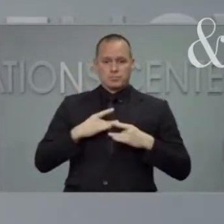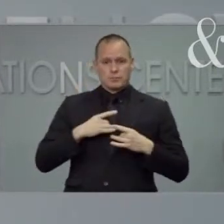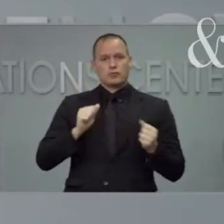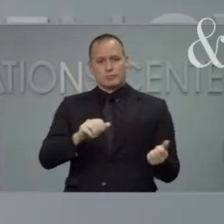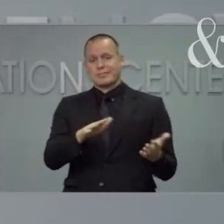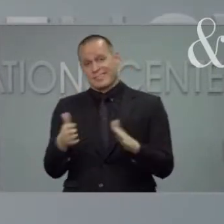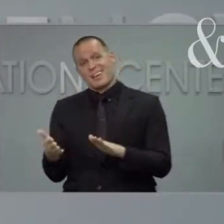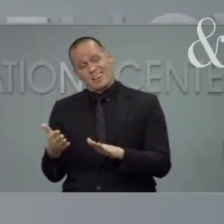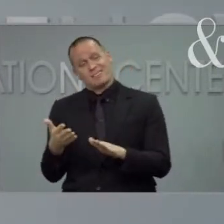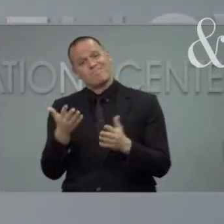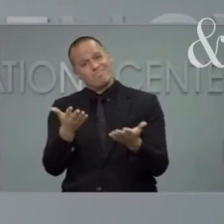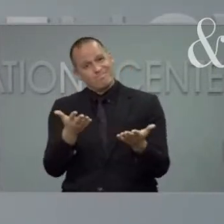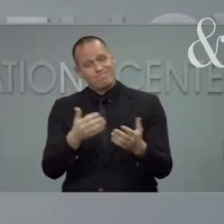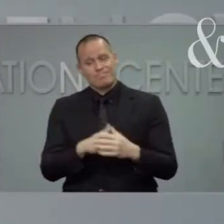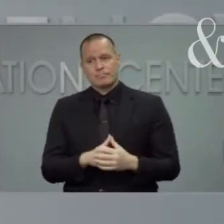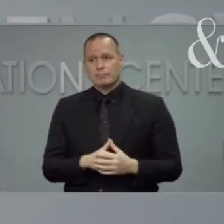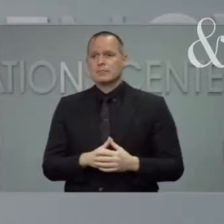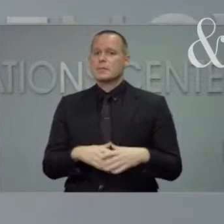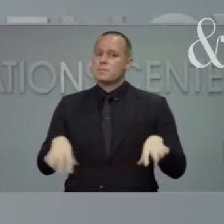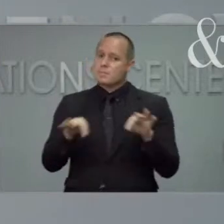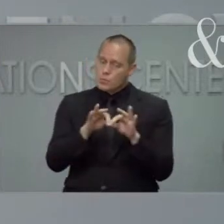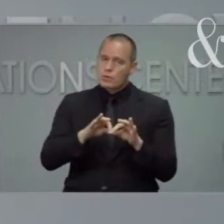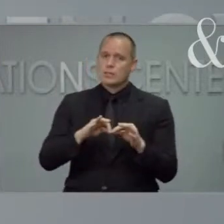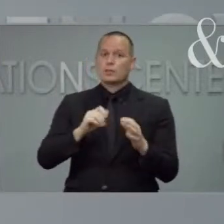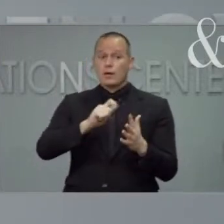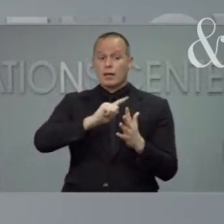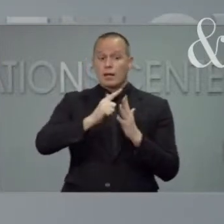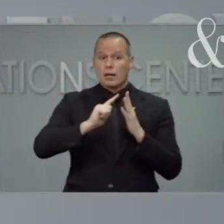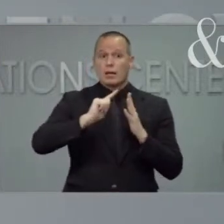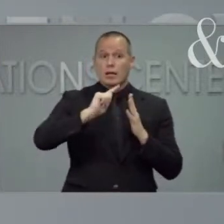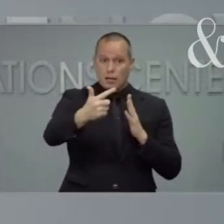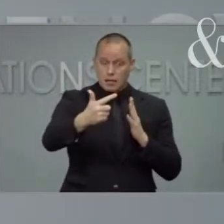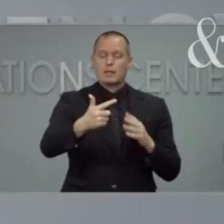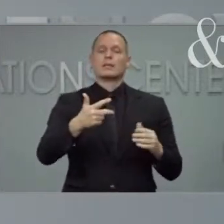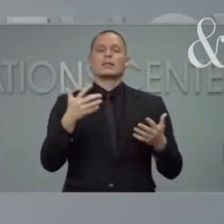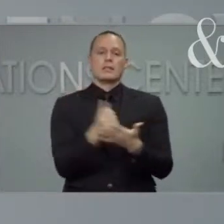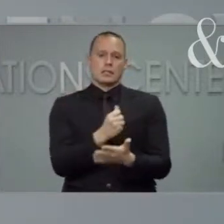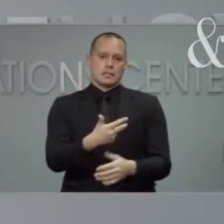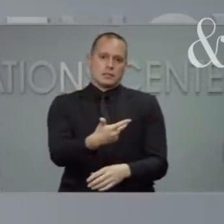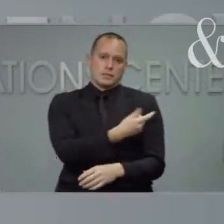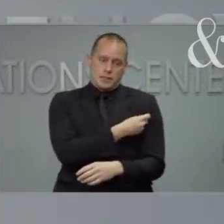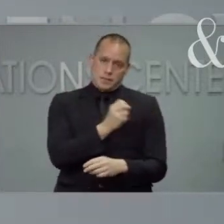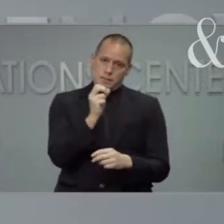your vaccine as soon as you are eligible and it is your turn. Thank you.